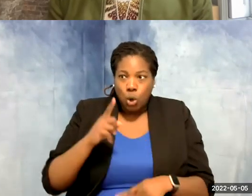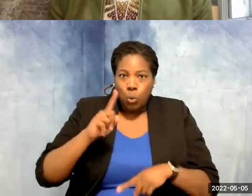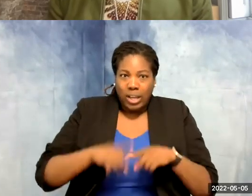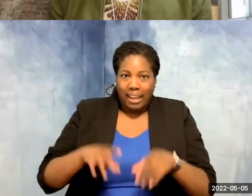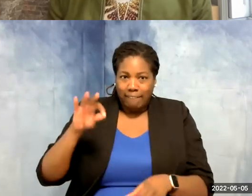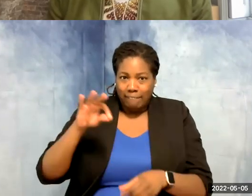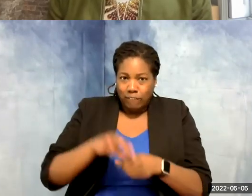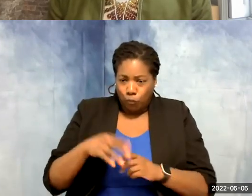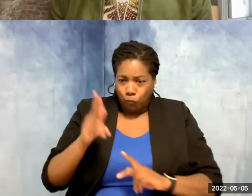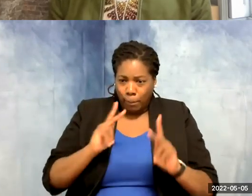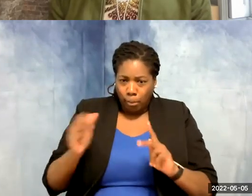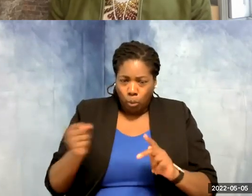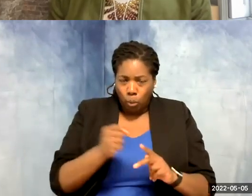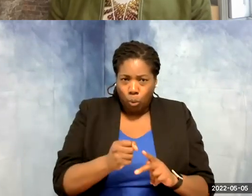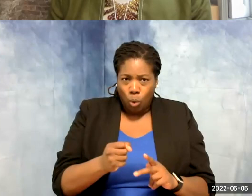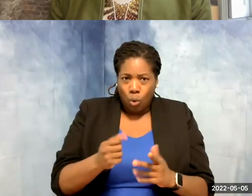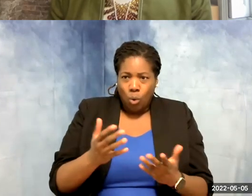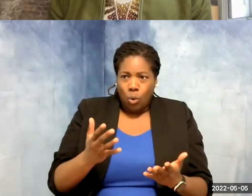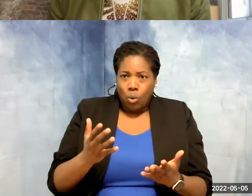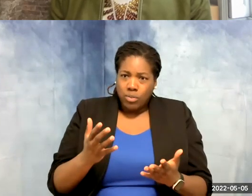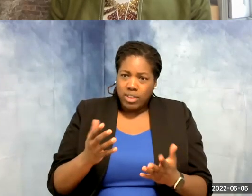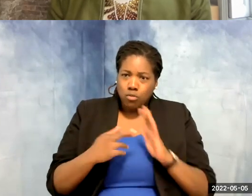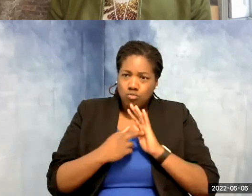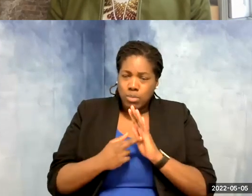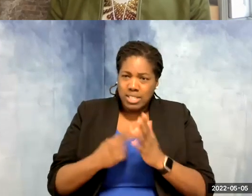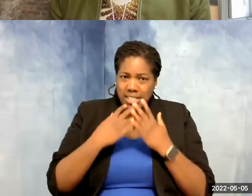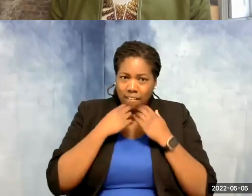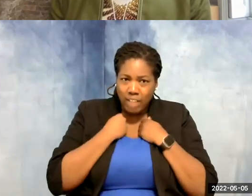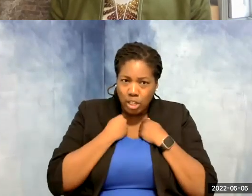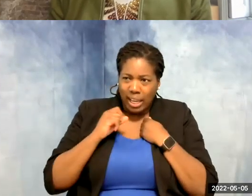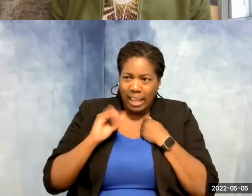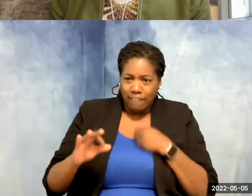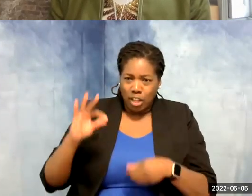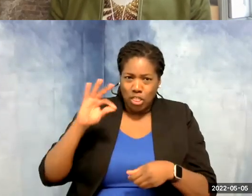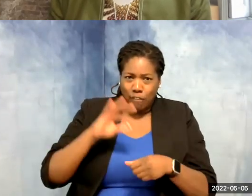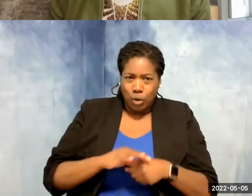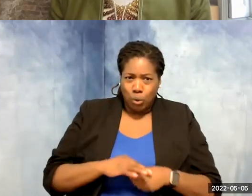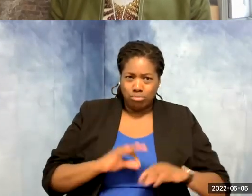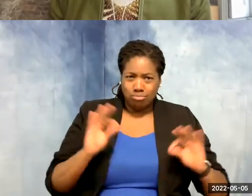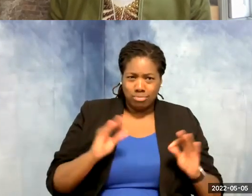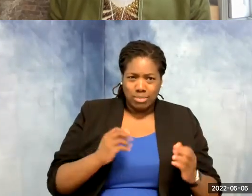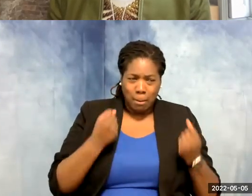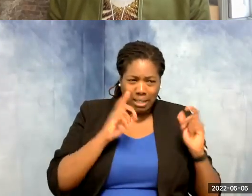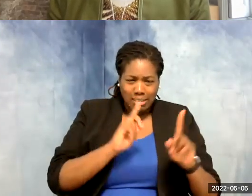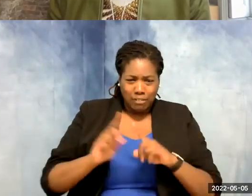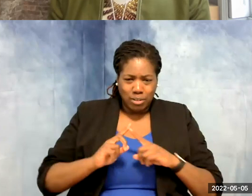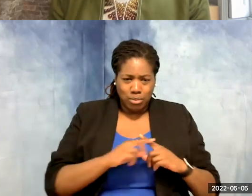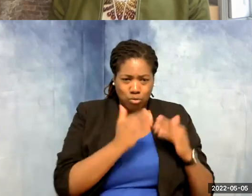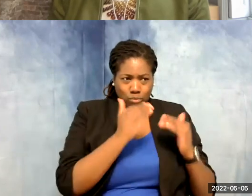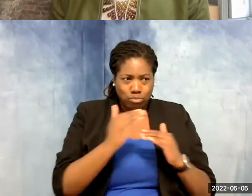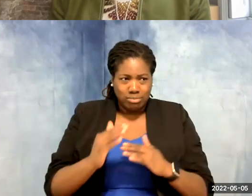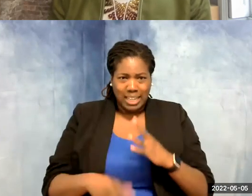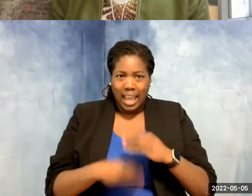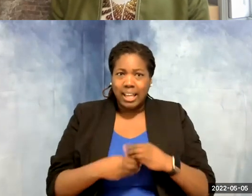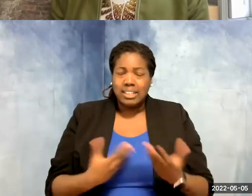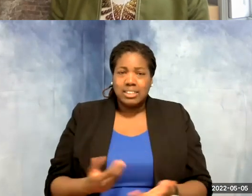vote people into office who reflect our values if our vote is diminished because of all of the restrictions on access to voting.